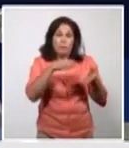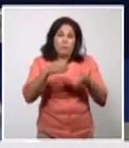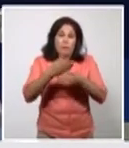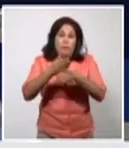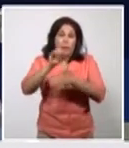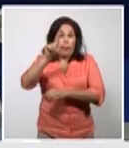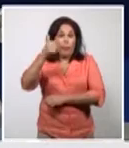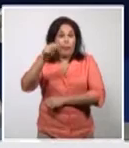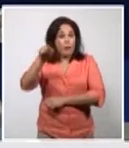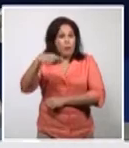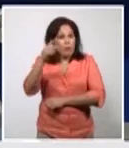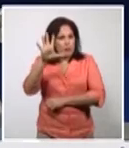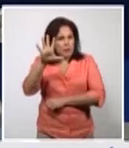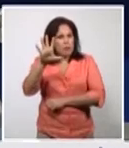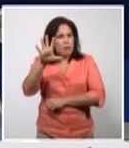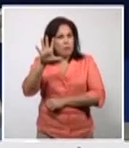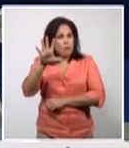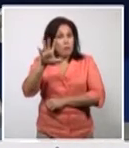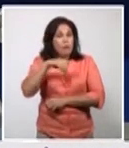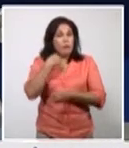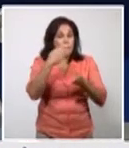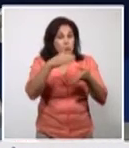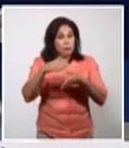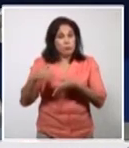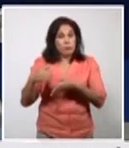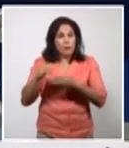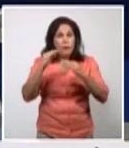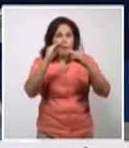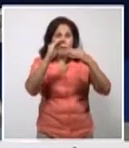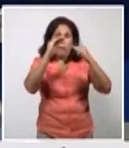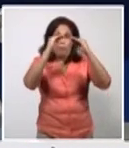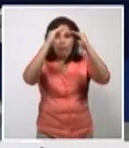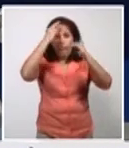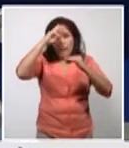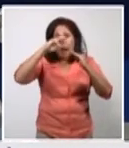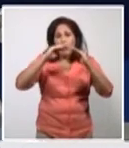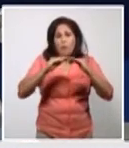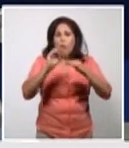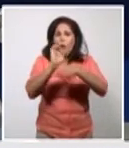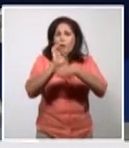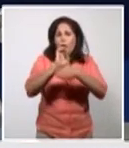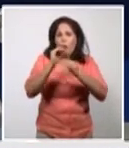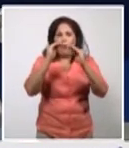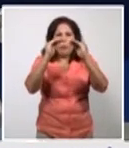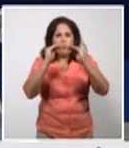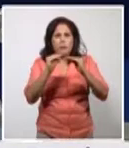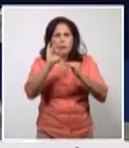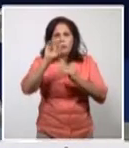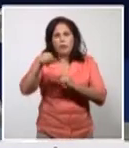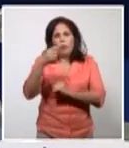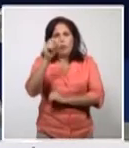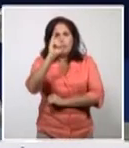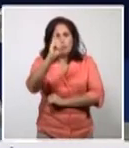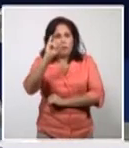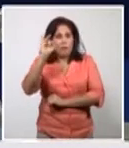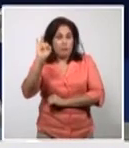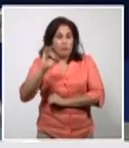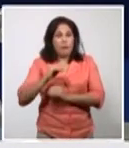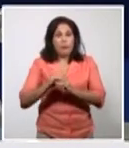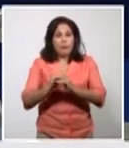rate of the region. And among them, we always mention Mexico with a lethality